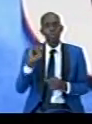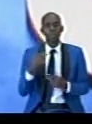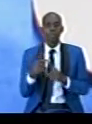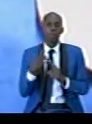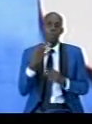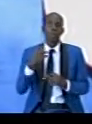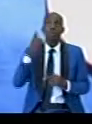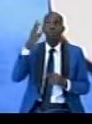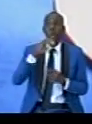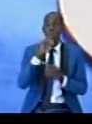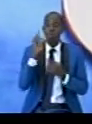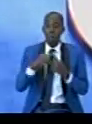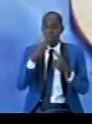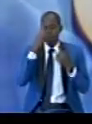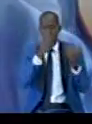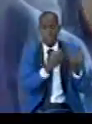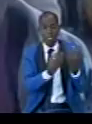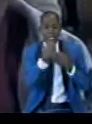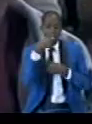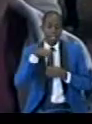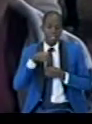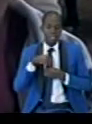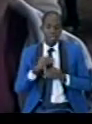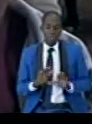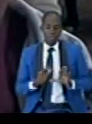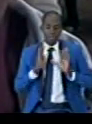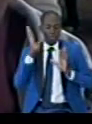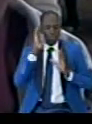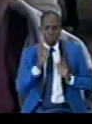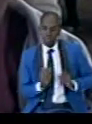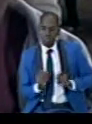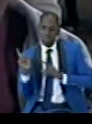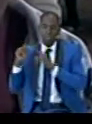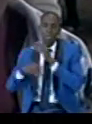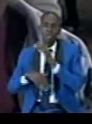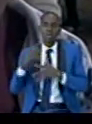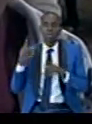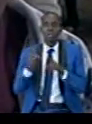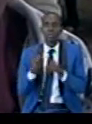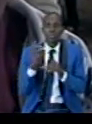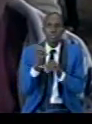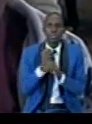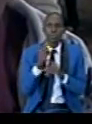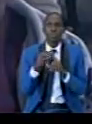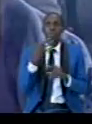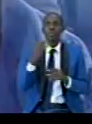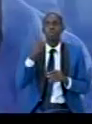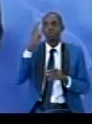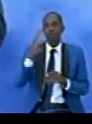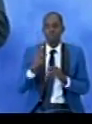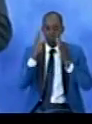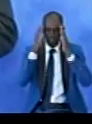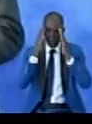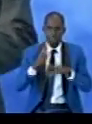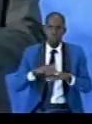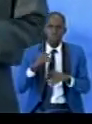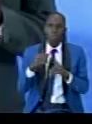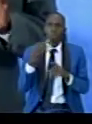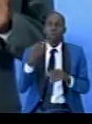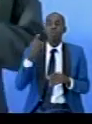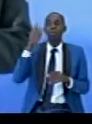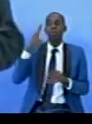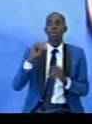to come out. And as you take in the word, you feed on the word, and you have a confidence in the Lord,